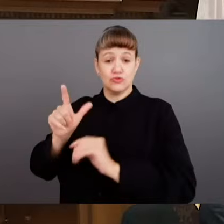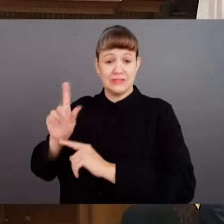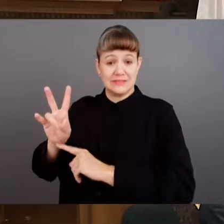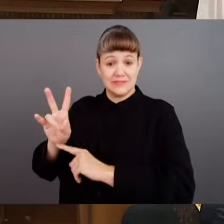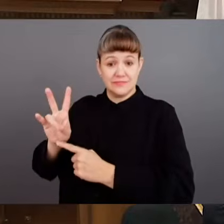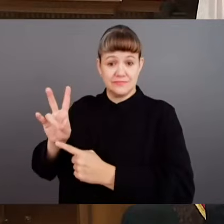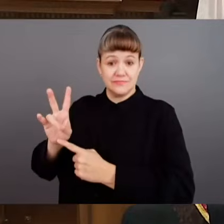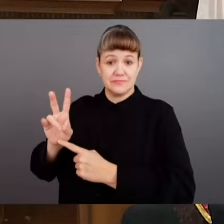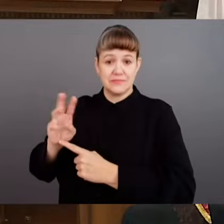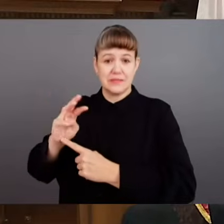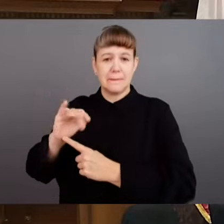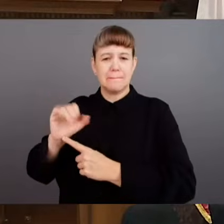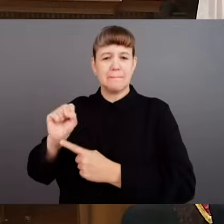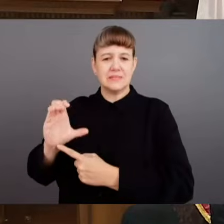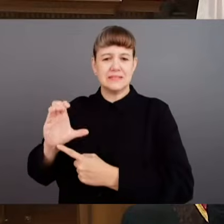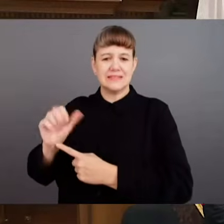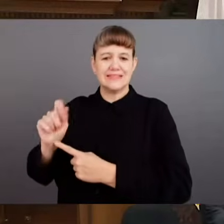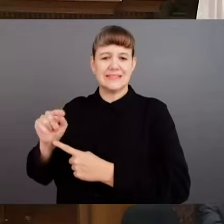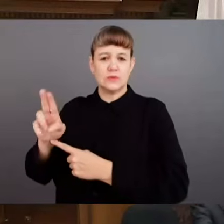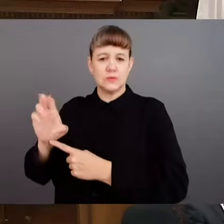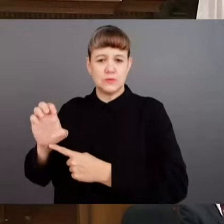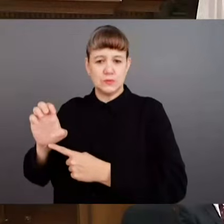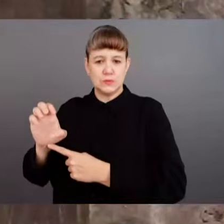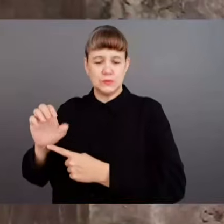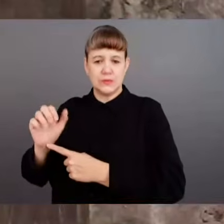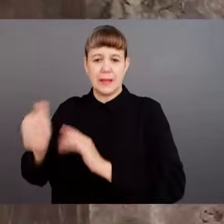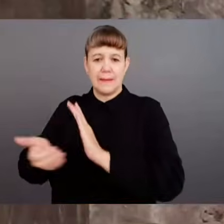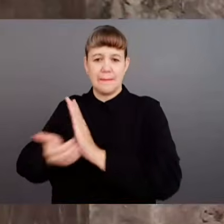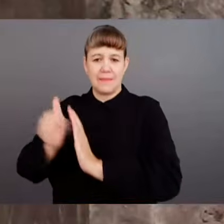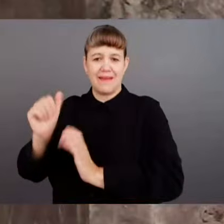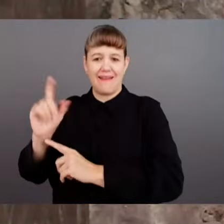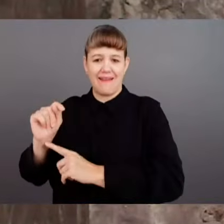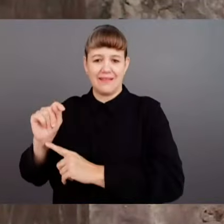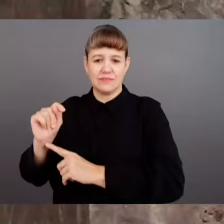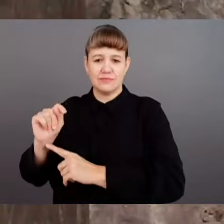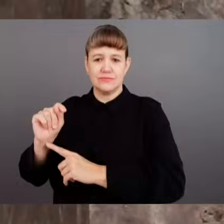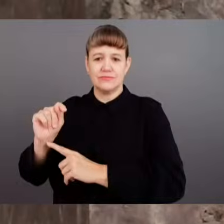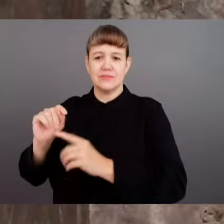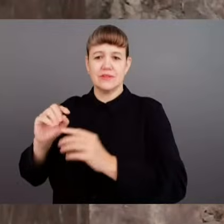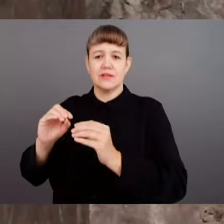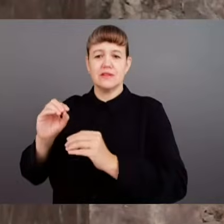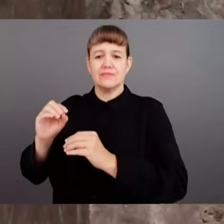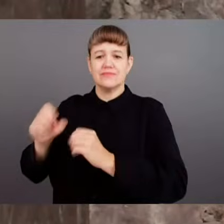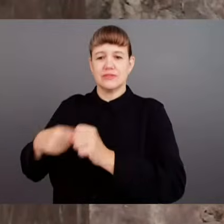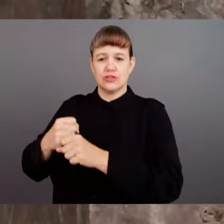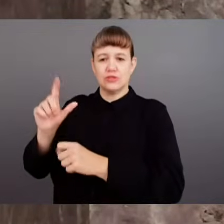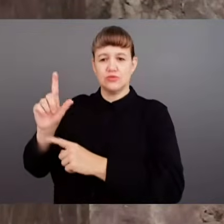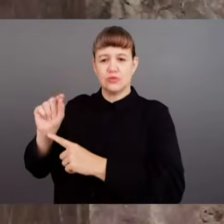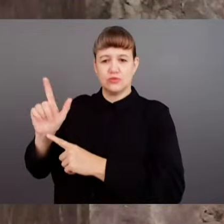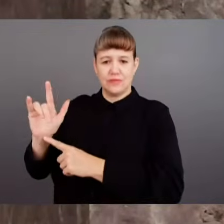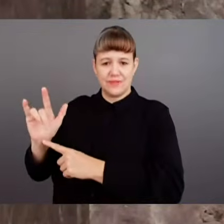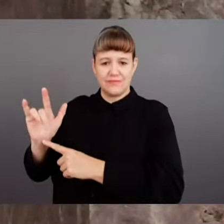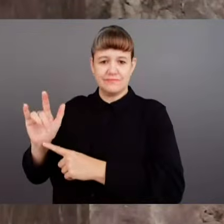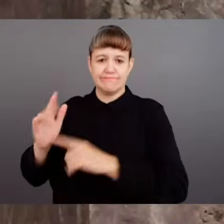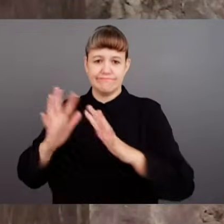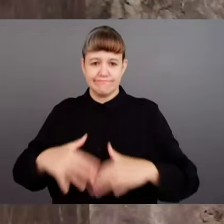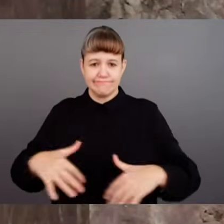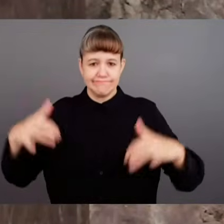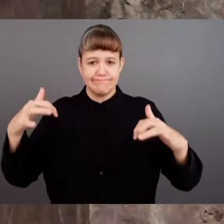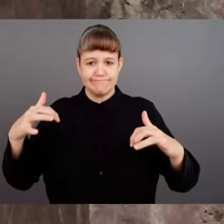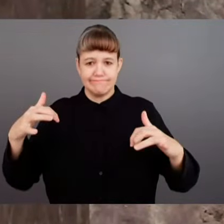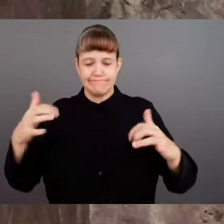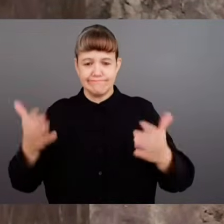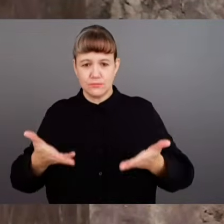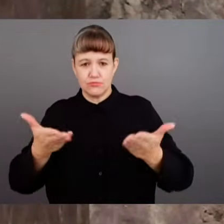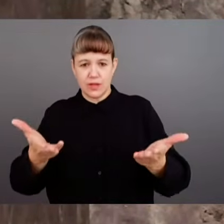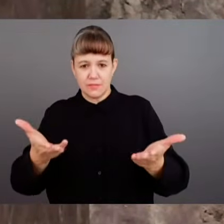and recommends the same to the Legislative Assembly. Minister. Thank you, Honourable Speaker. I move that the bill be introduced and read a first